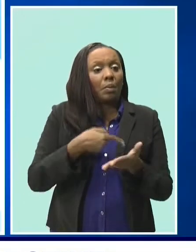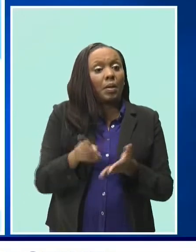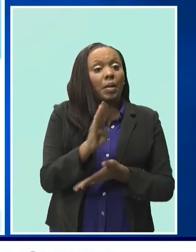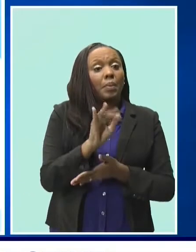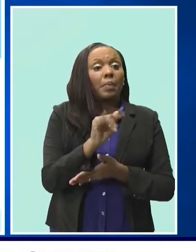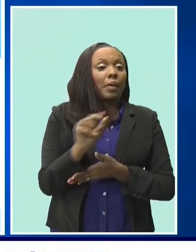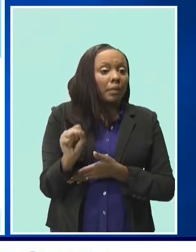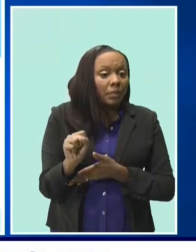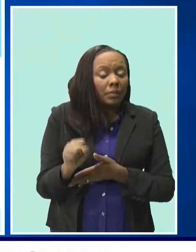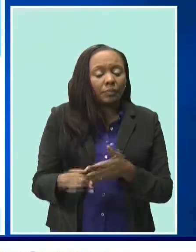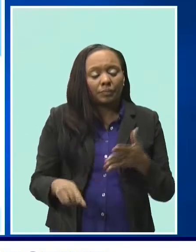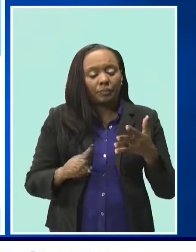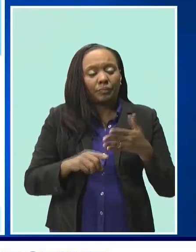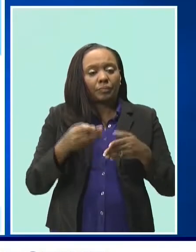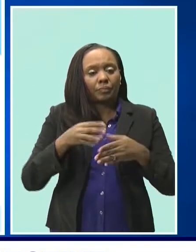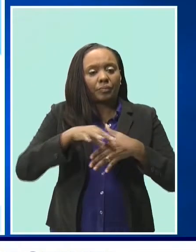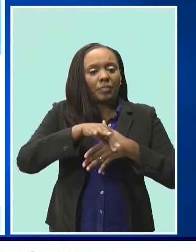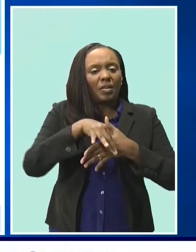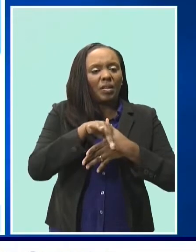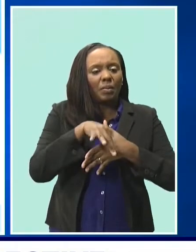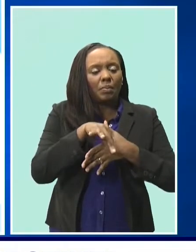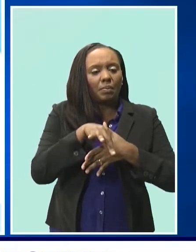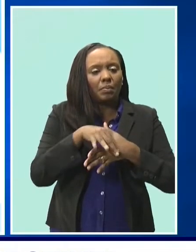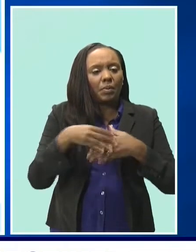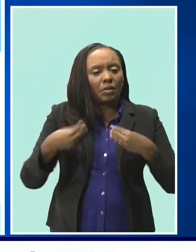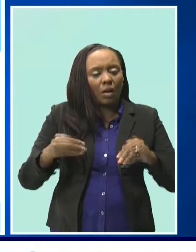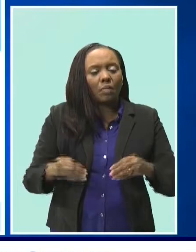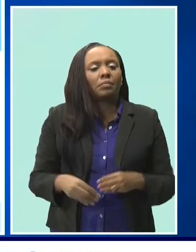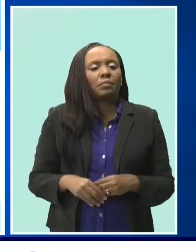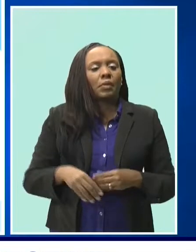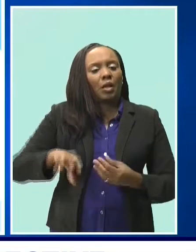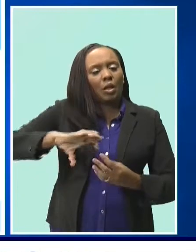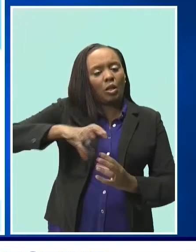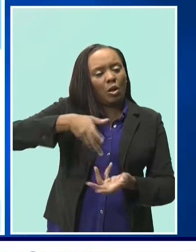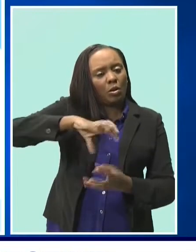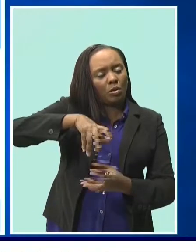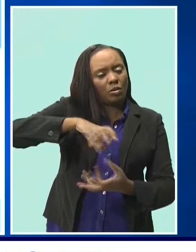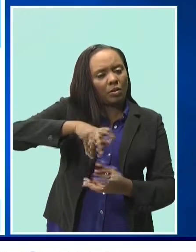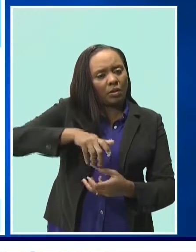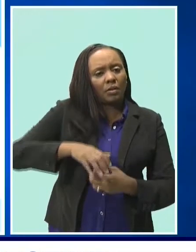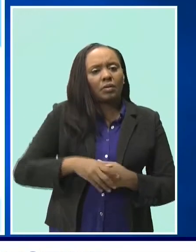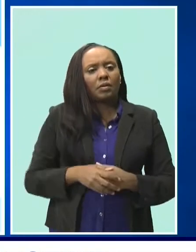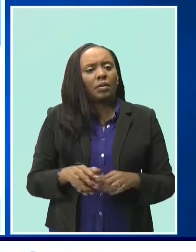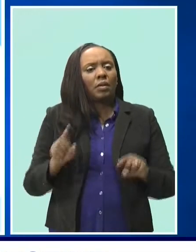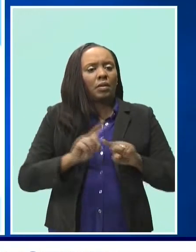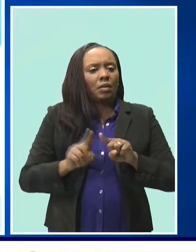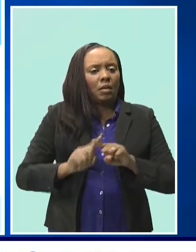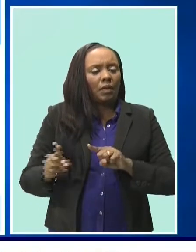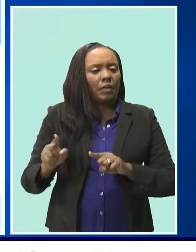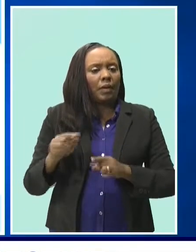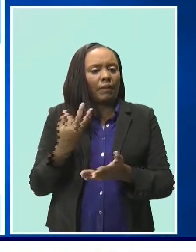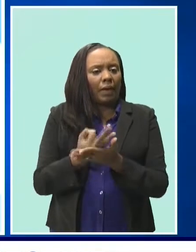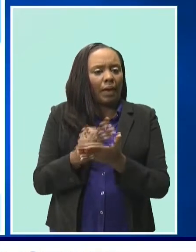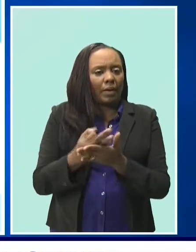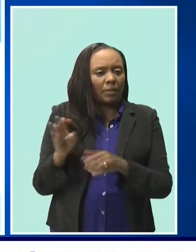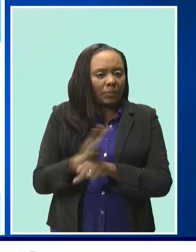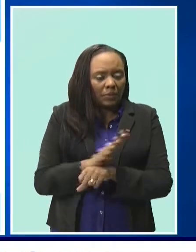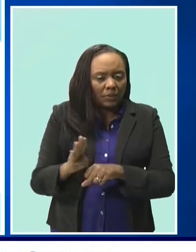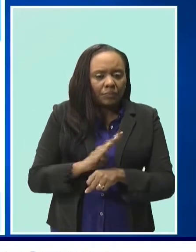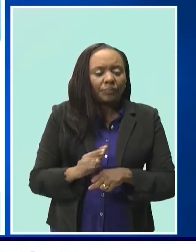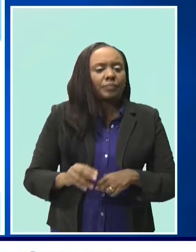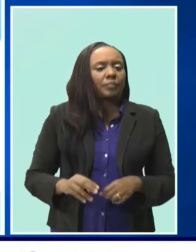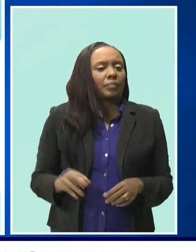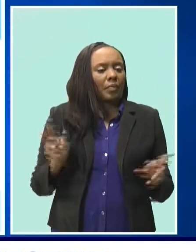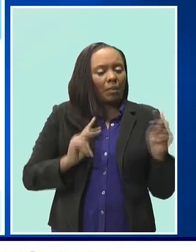services, butchers' shops, cleaning services, construction projects and allied businesses, delivery companies and people offering